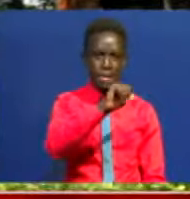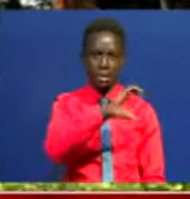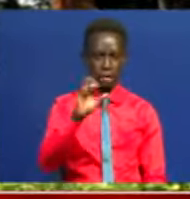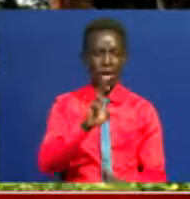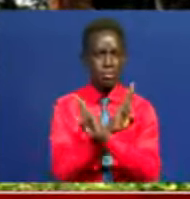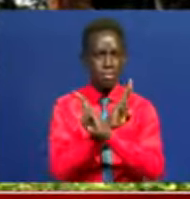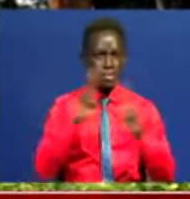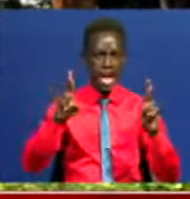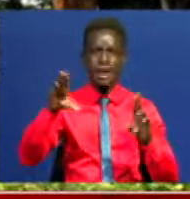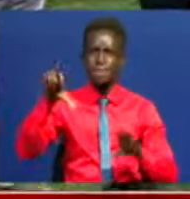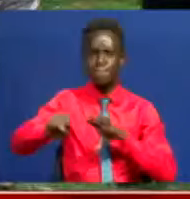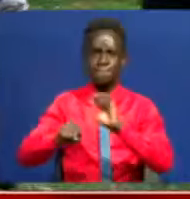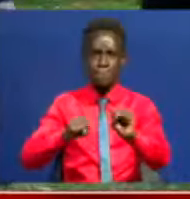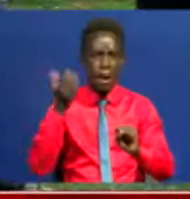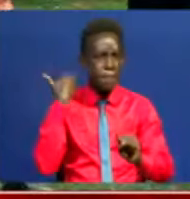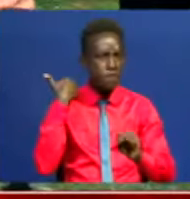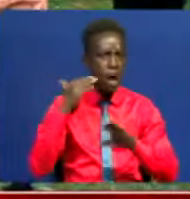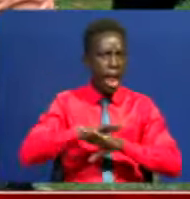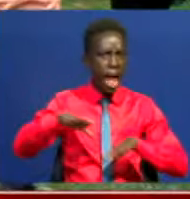illegally acquired land.